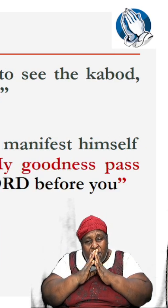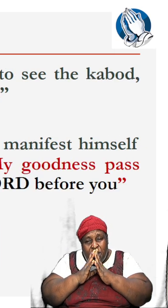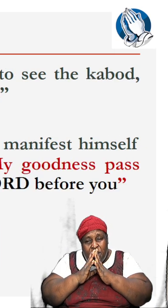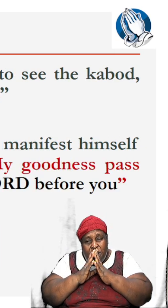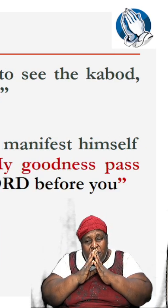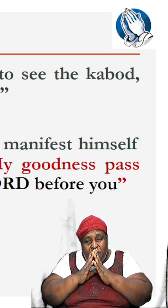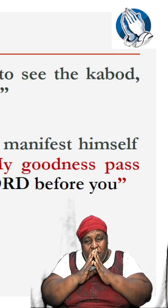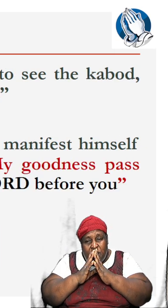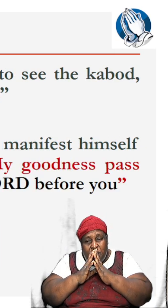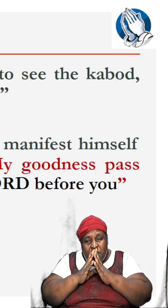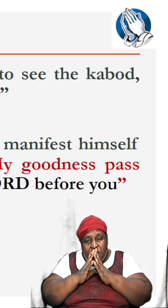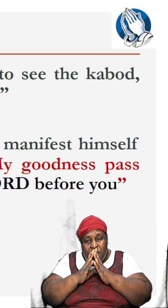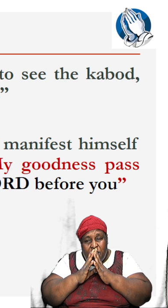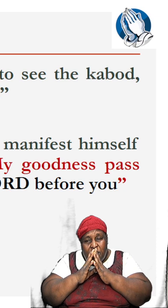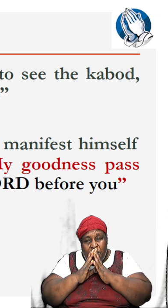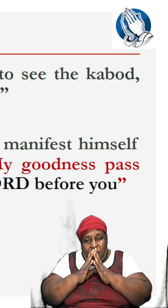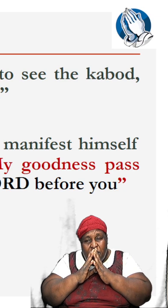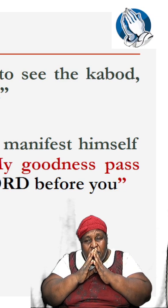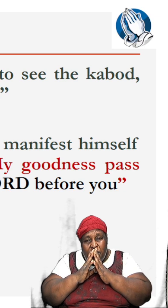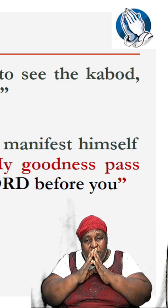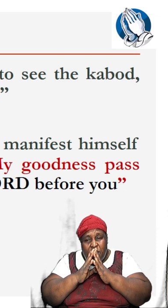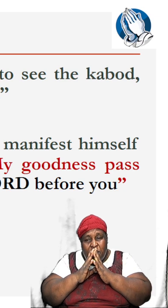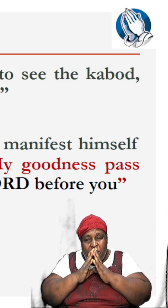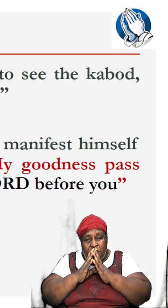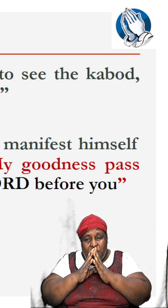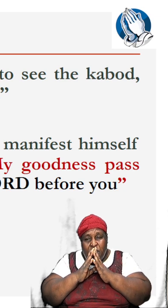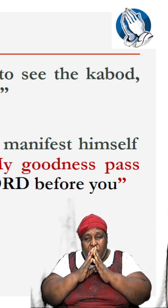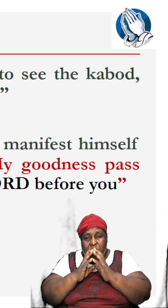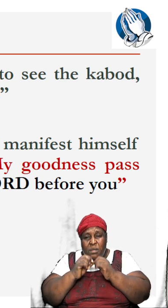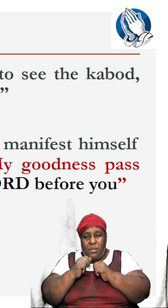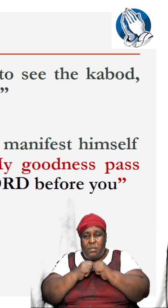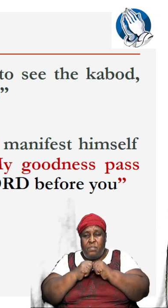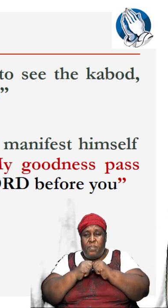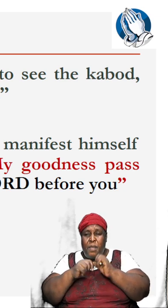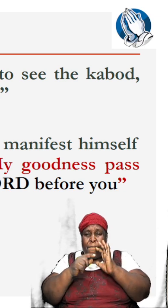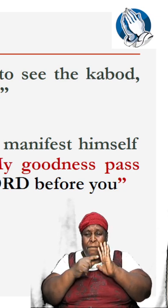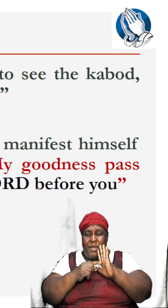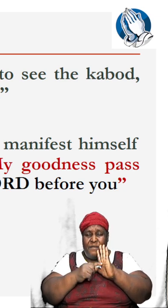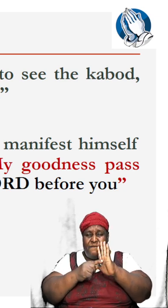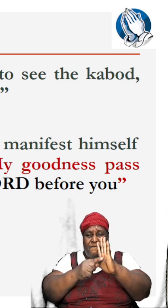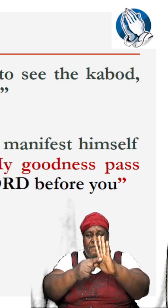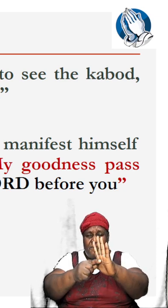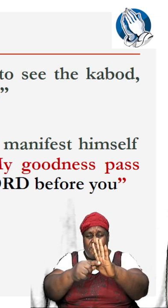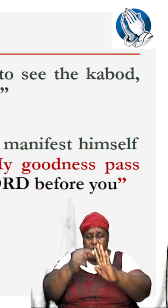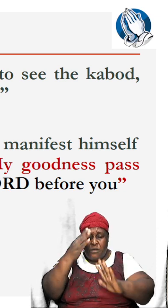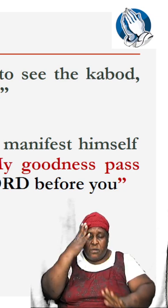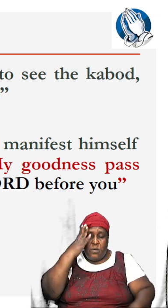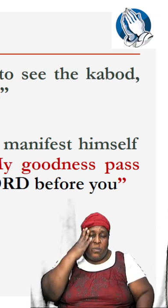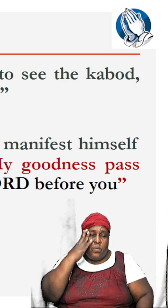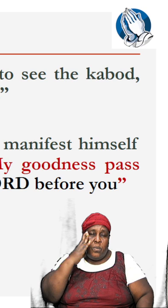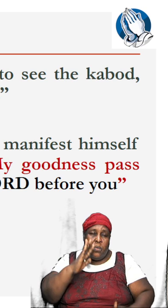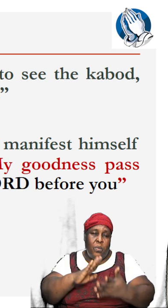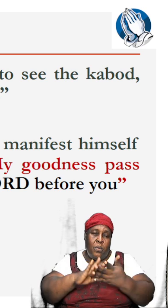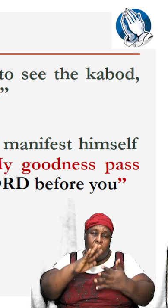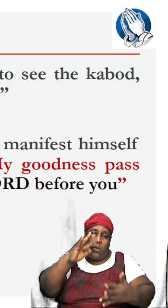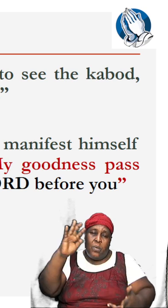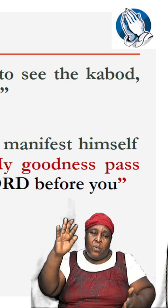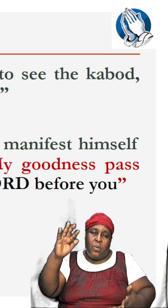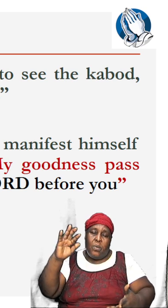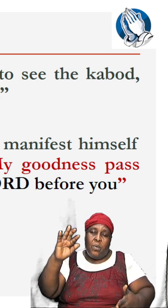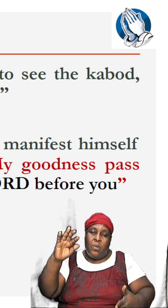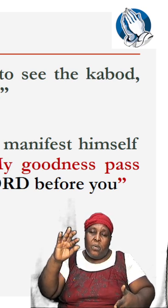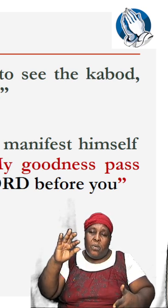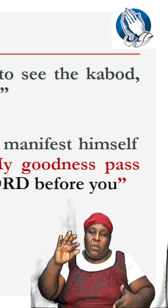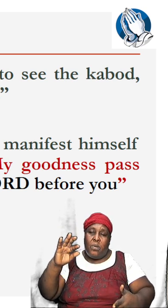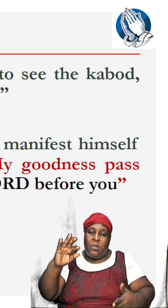The kabod is what we call the manifested glory. What he wanted was literally